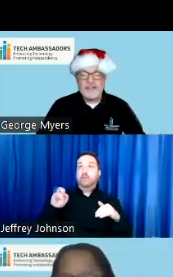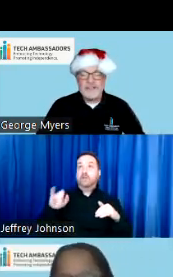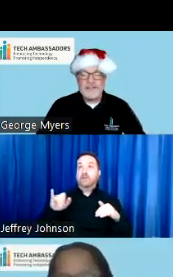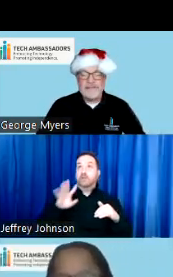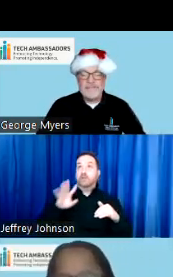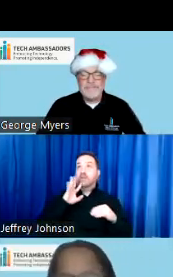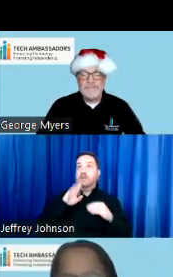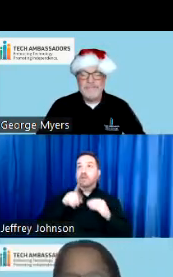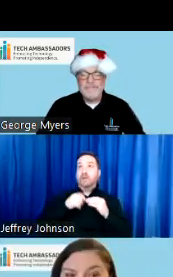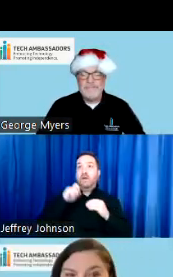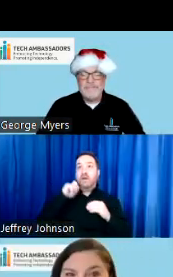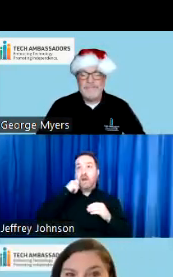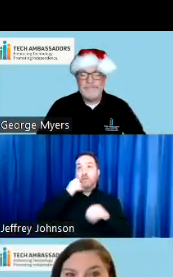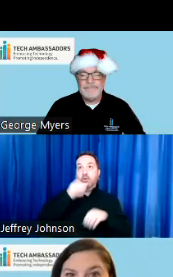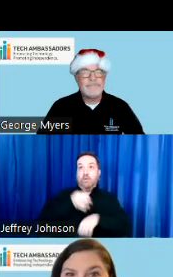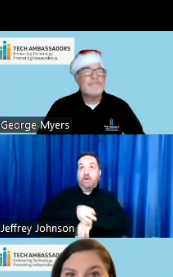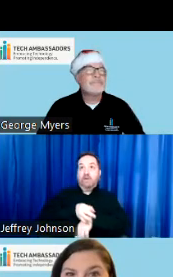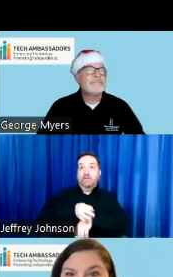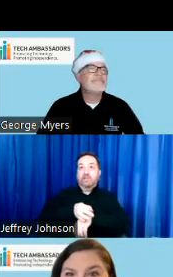Apple Watches.